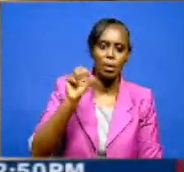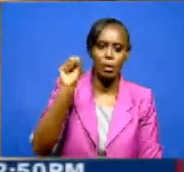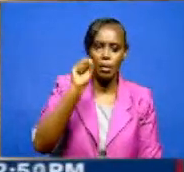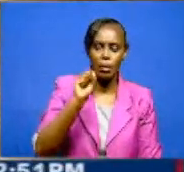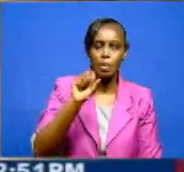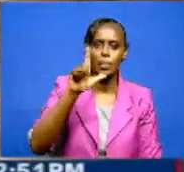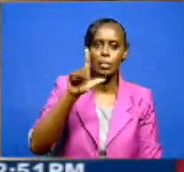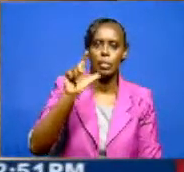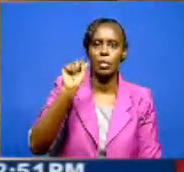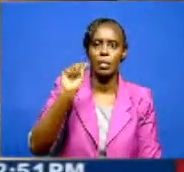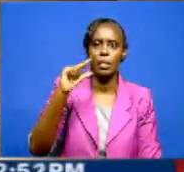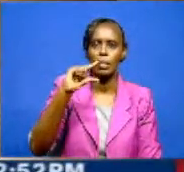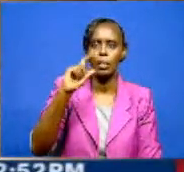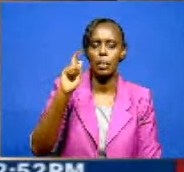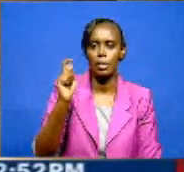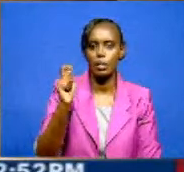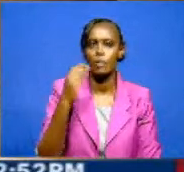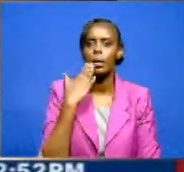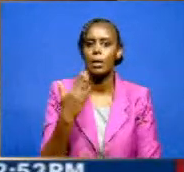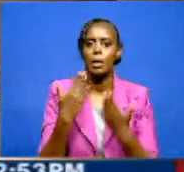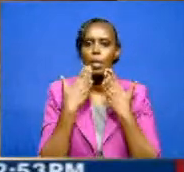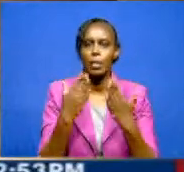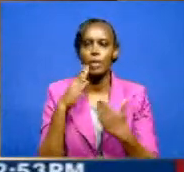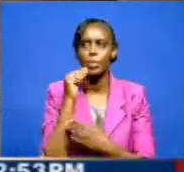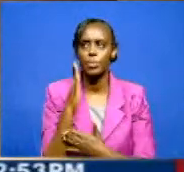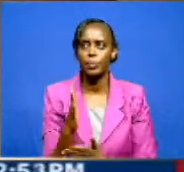Thank you, Mr. Speaker. I want to say